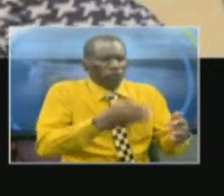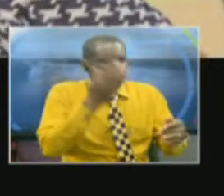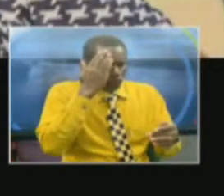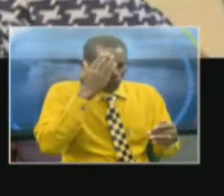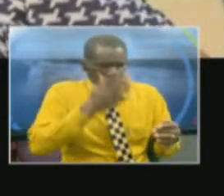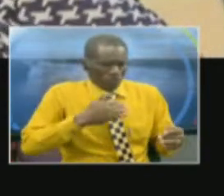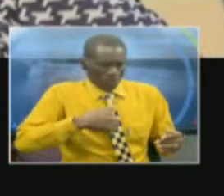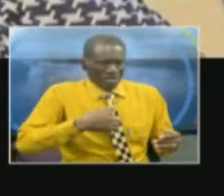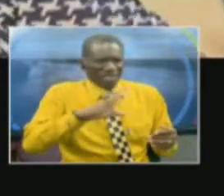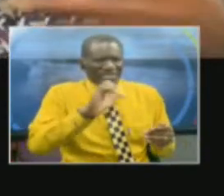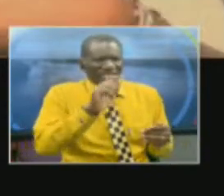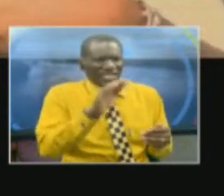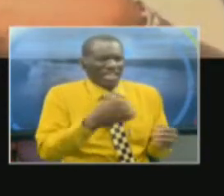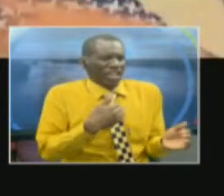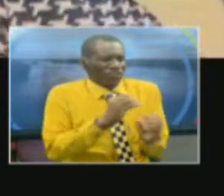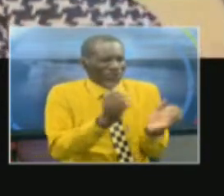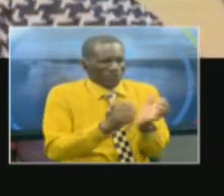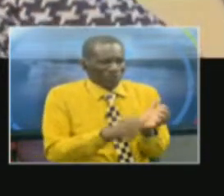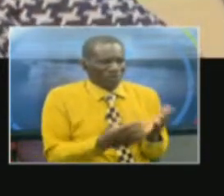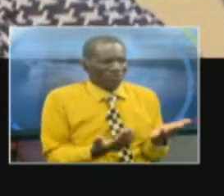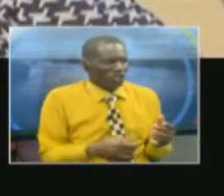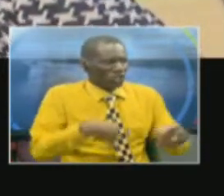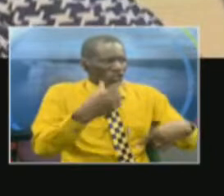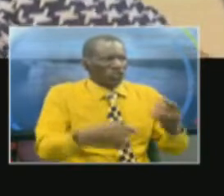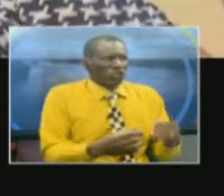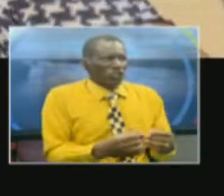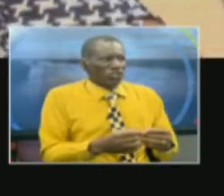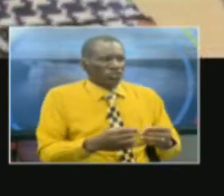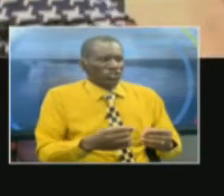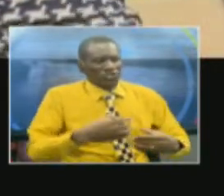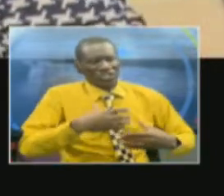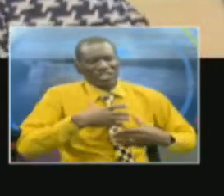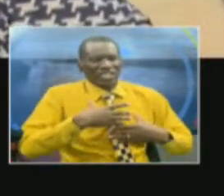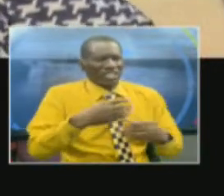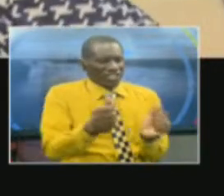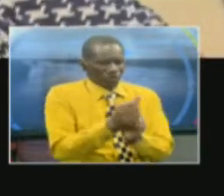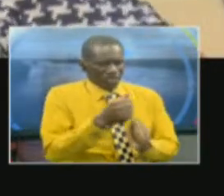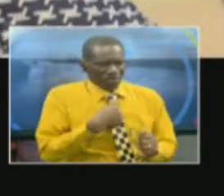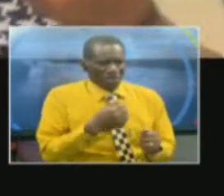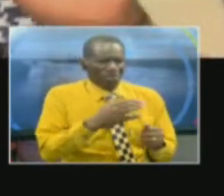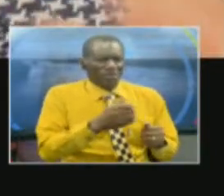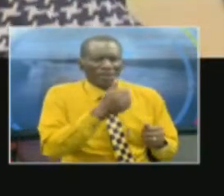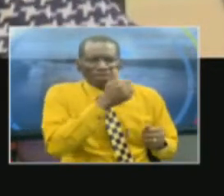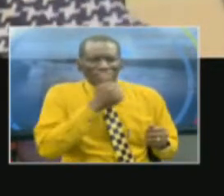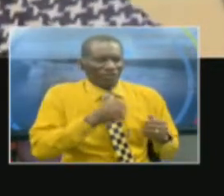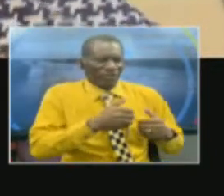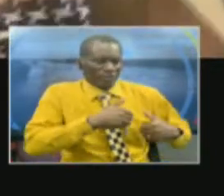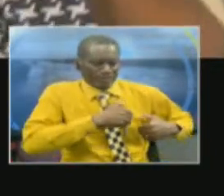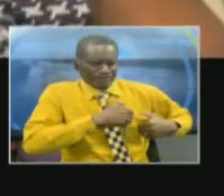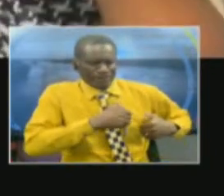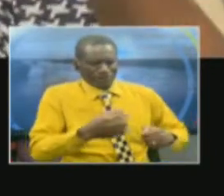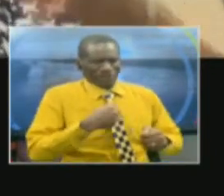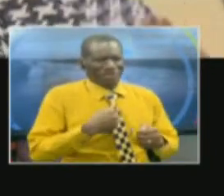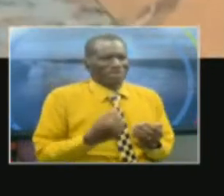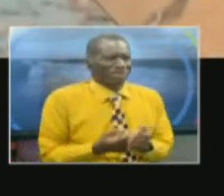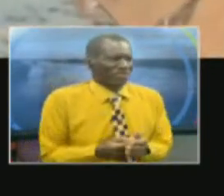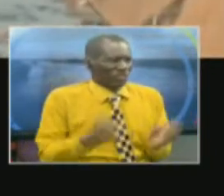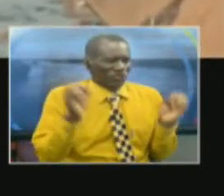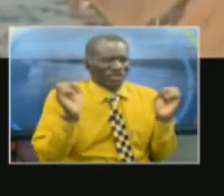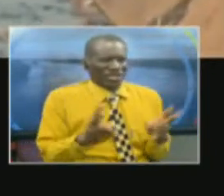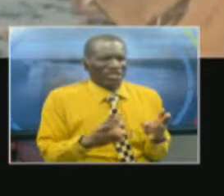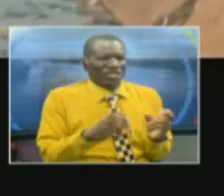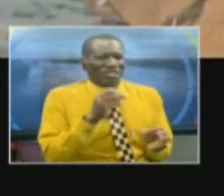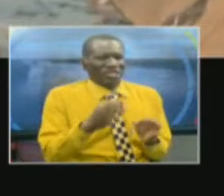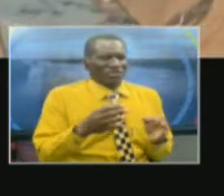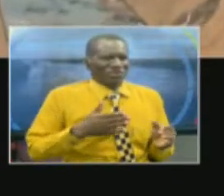That is your problem. Mimi niko sawa. Wewe endelea kuniadmire tu. Kuwa secret admirer, kuwa stalker. Fine. If my